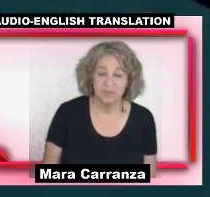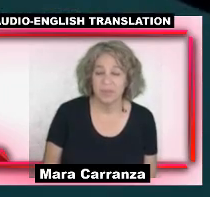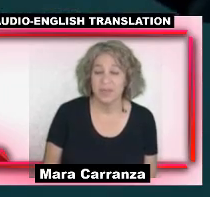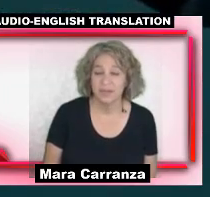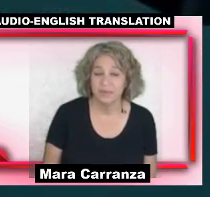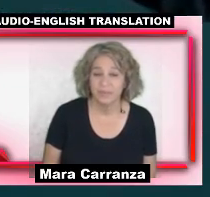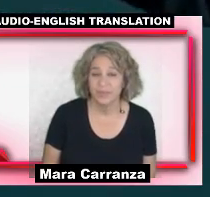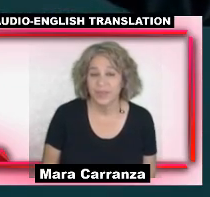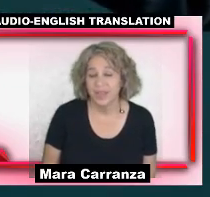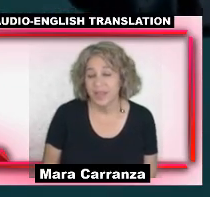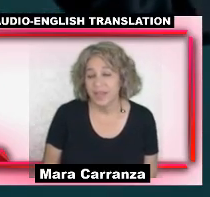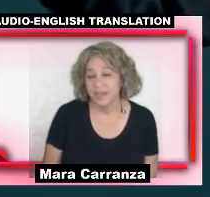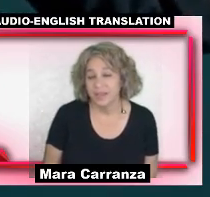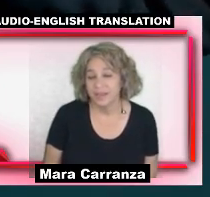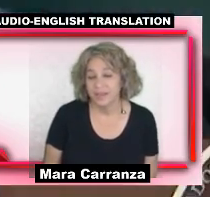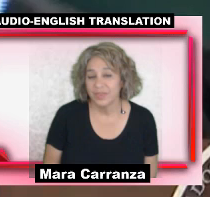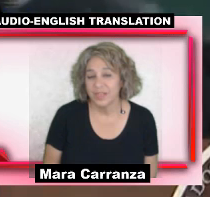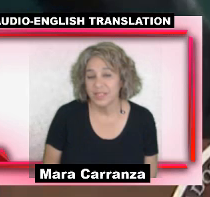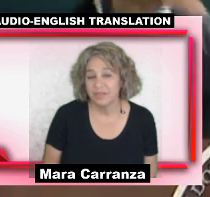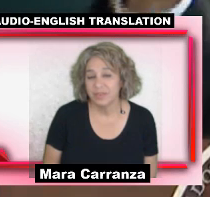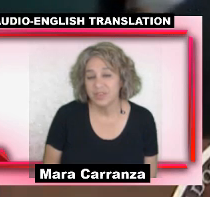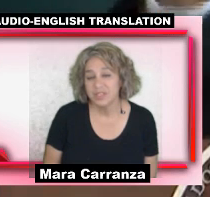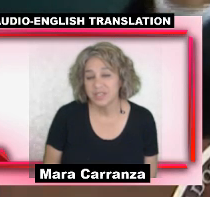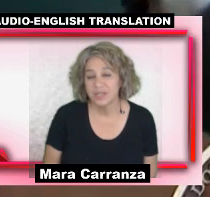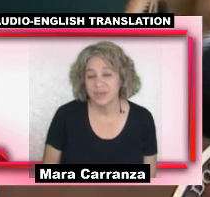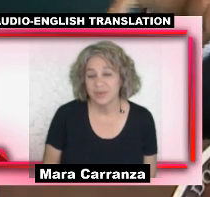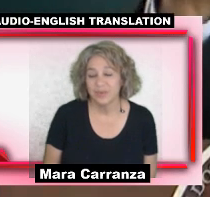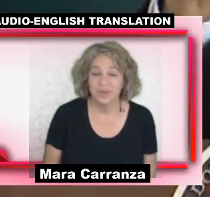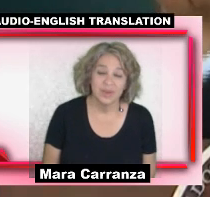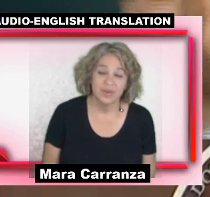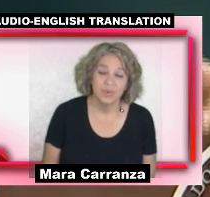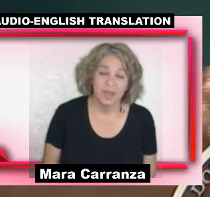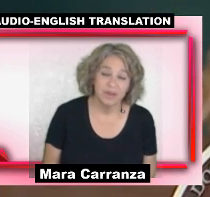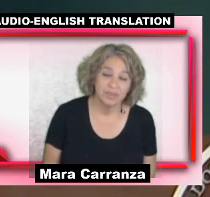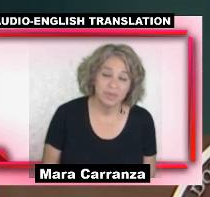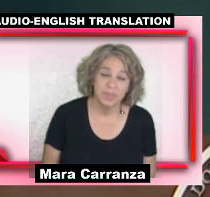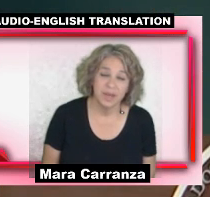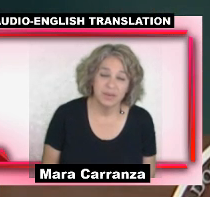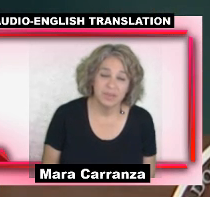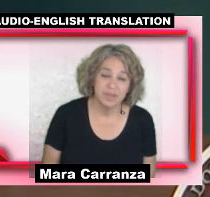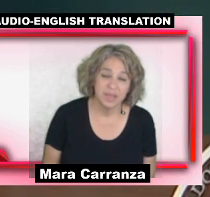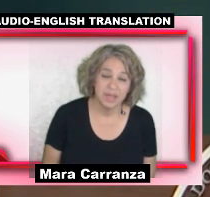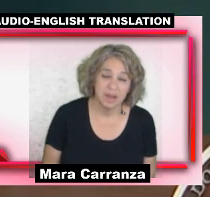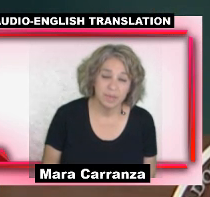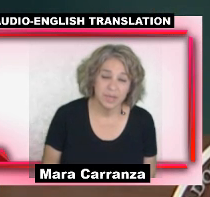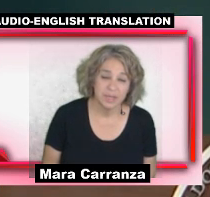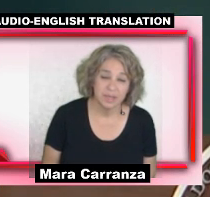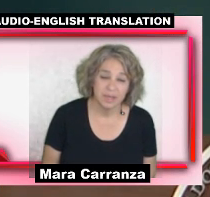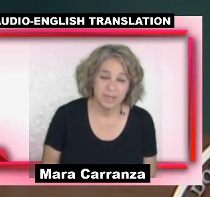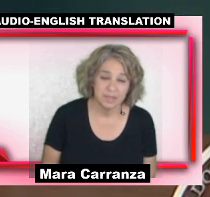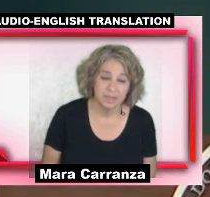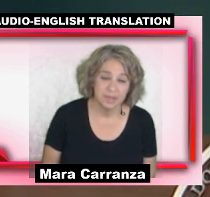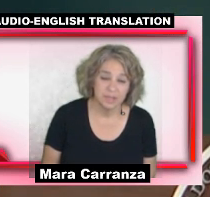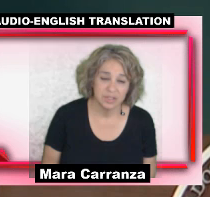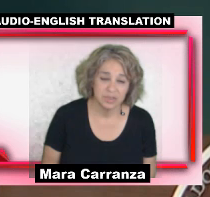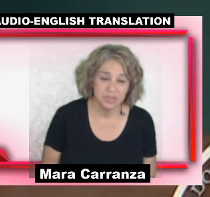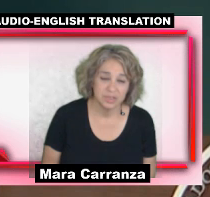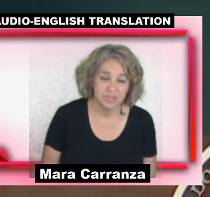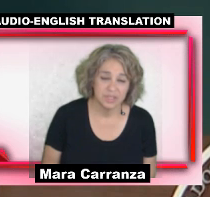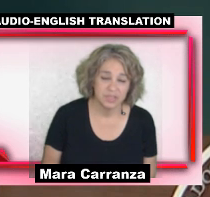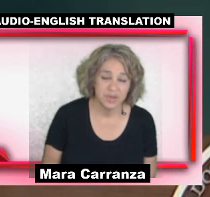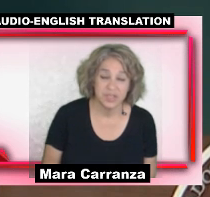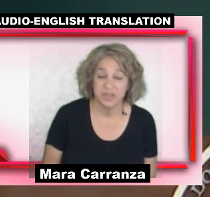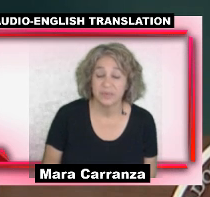I've explained is that first we have to better the economic